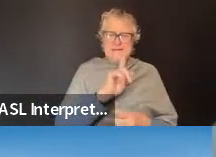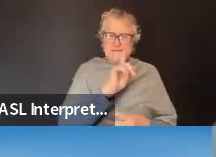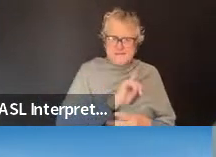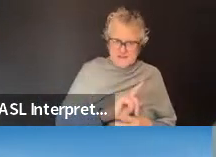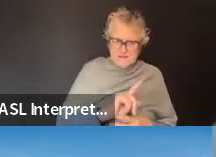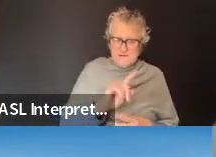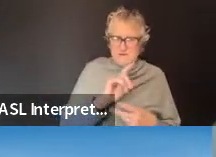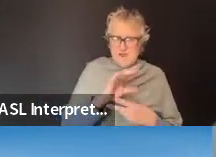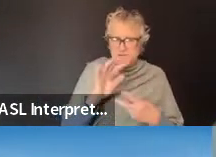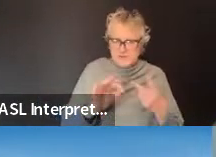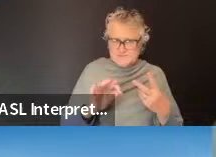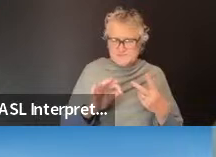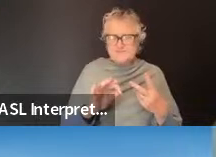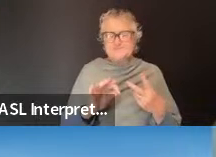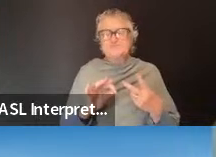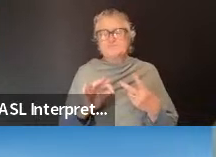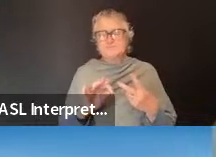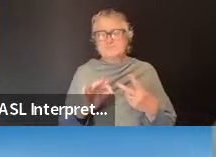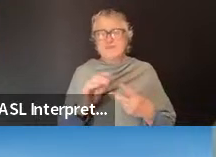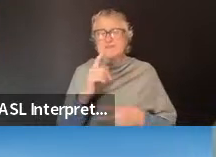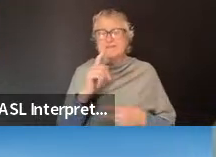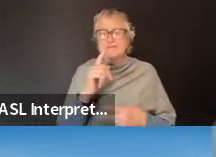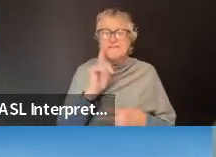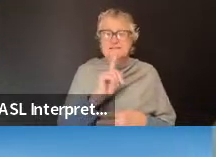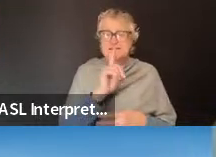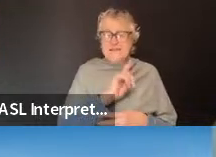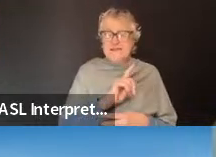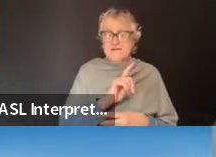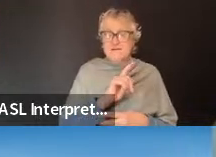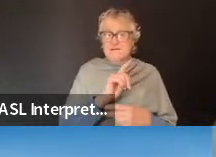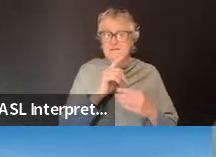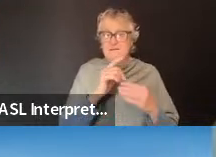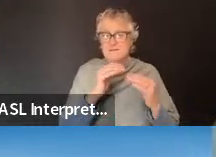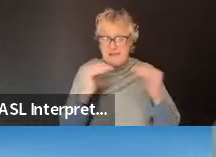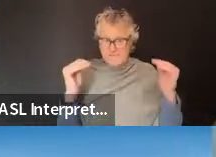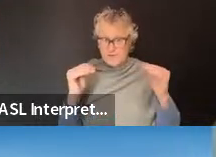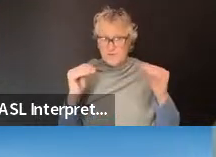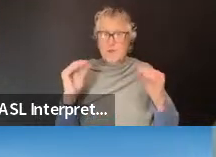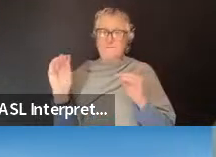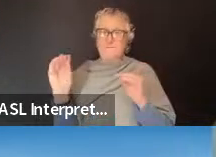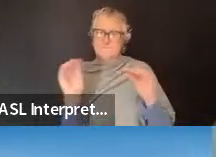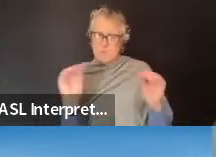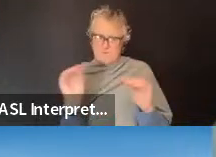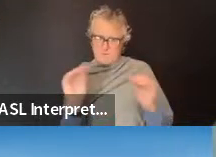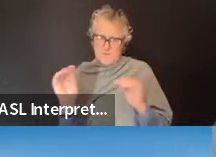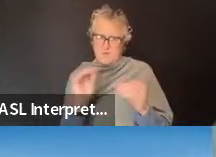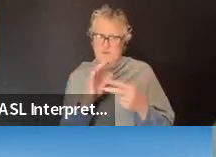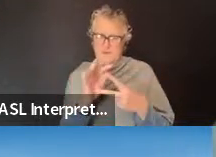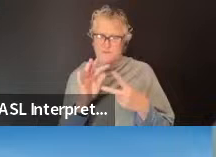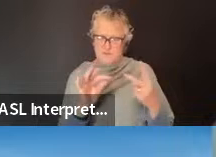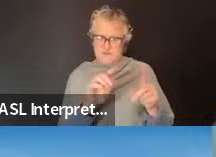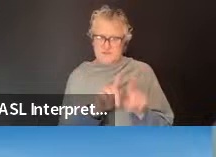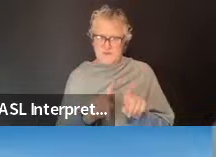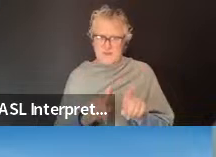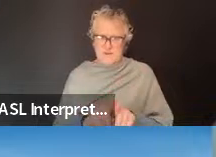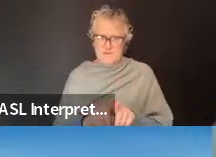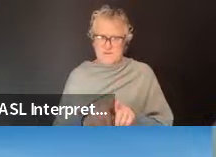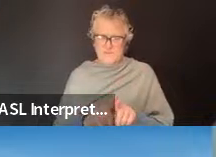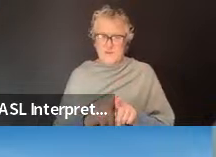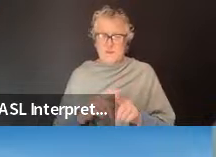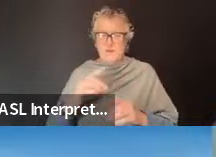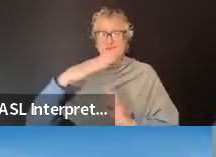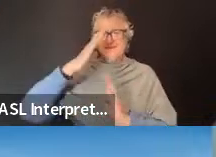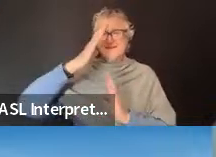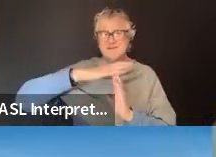the single level movable span option as well. So the very top line you see there is the top of the double deck fixed